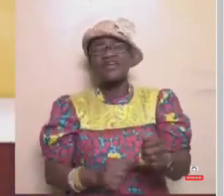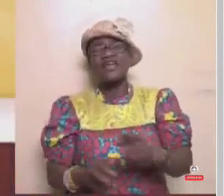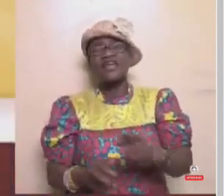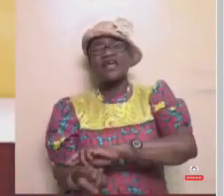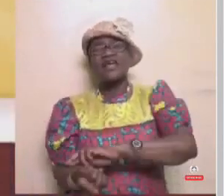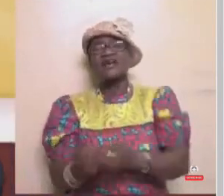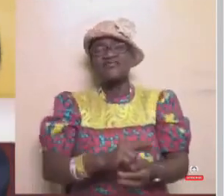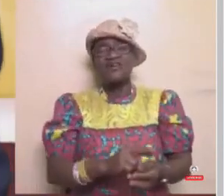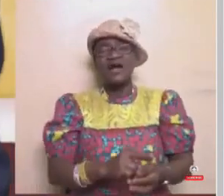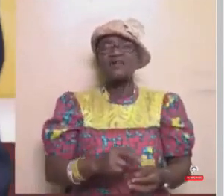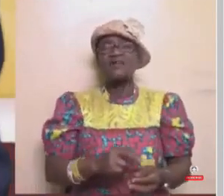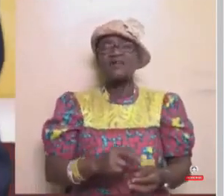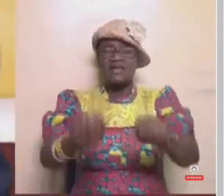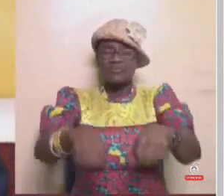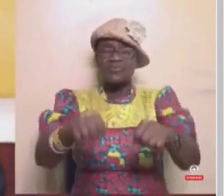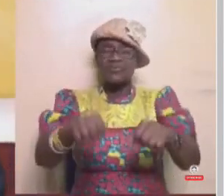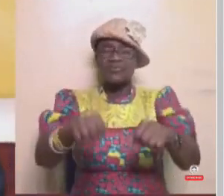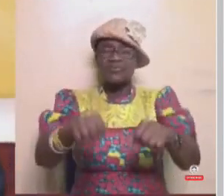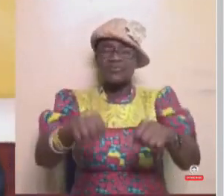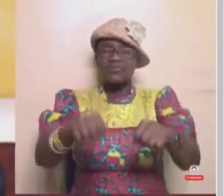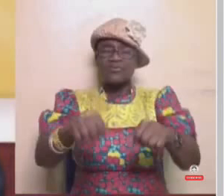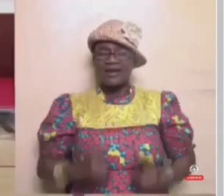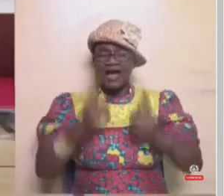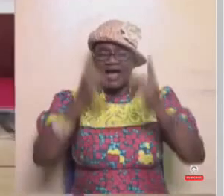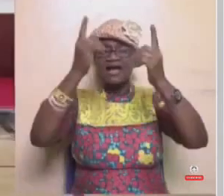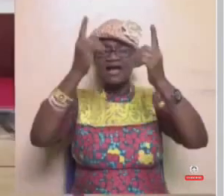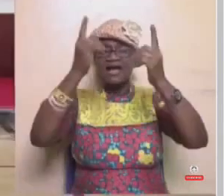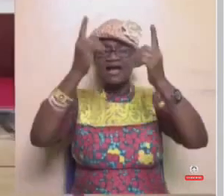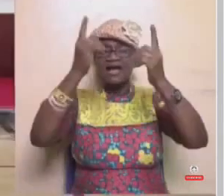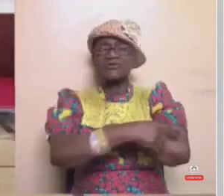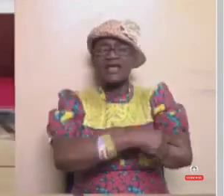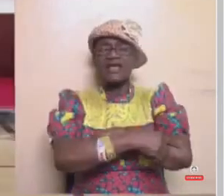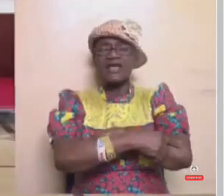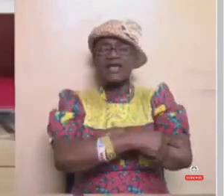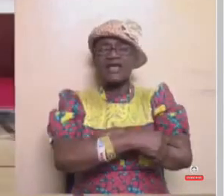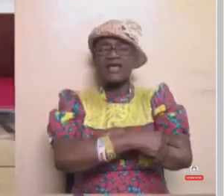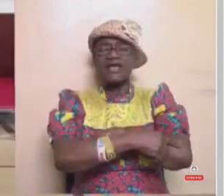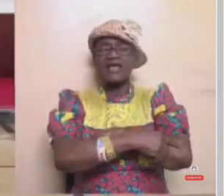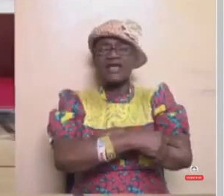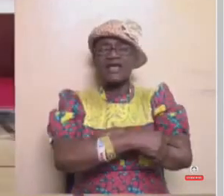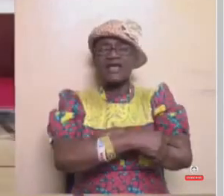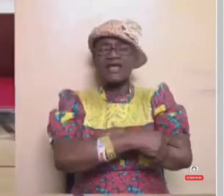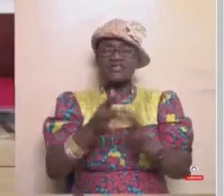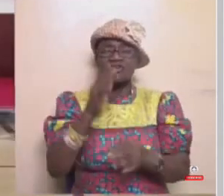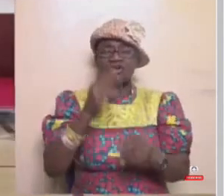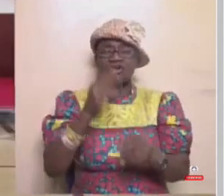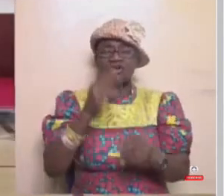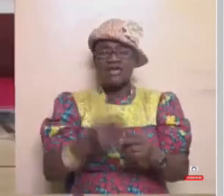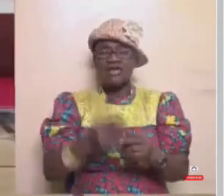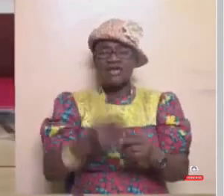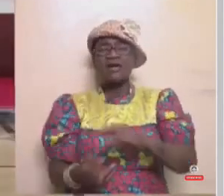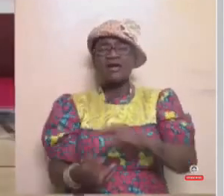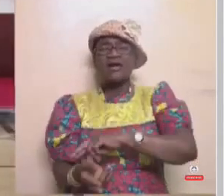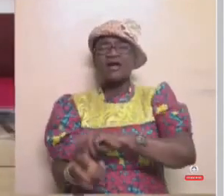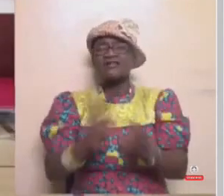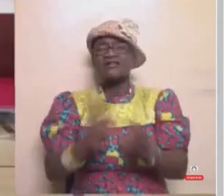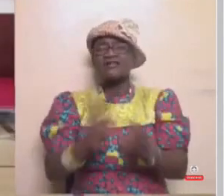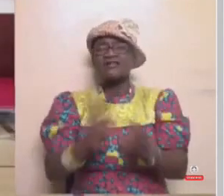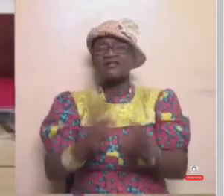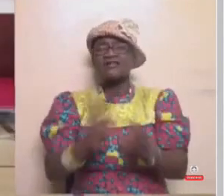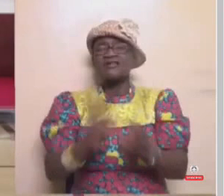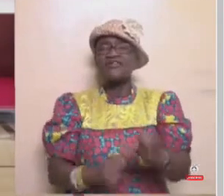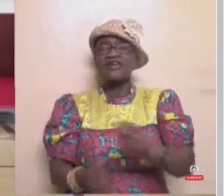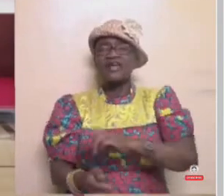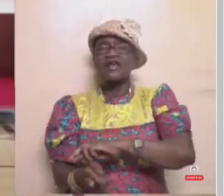life today, in the name of Jesus. Reverse every irreversible in my life, in my situation, in